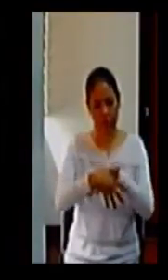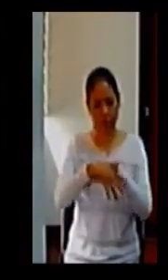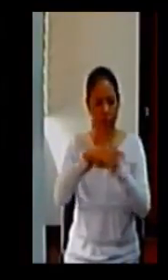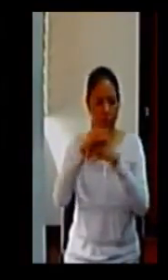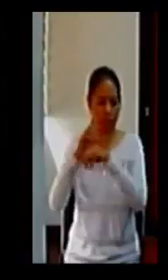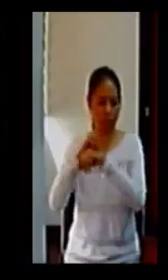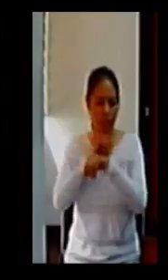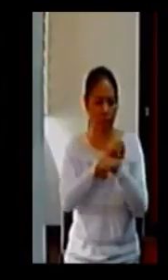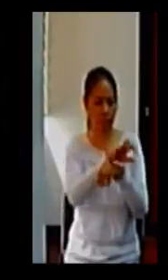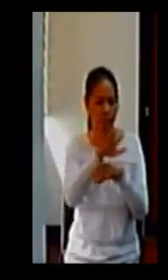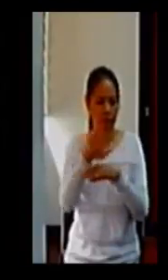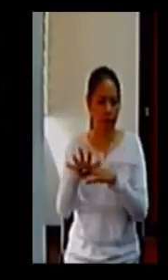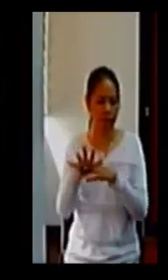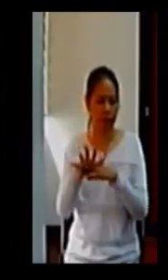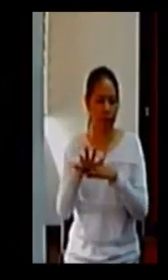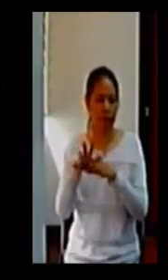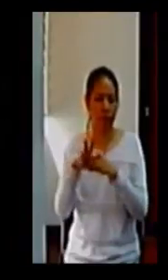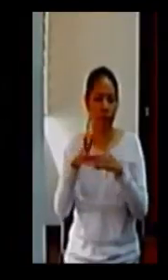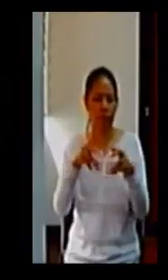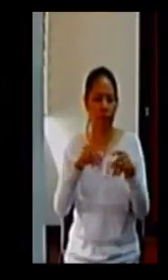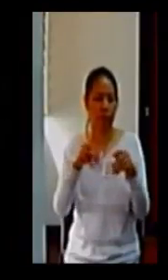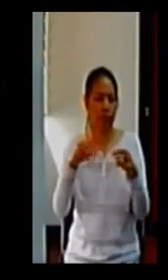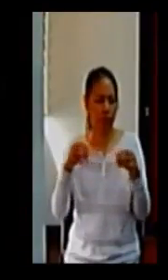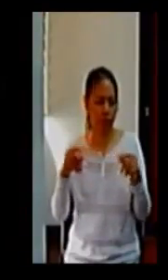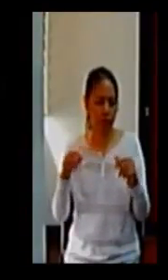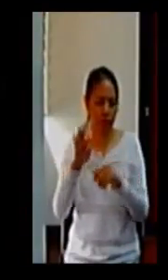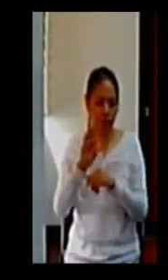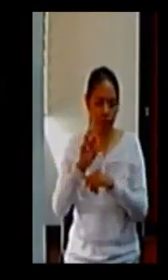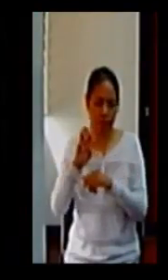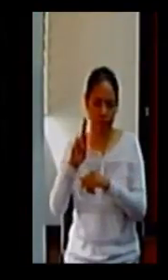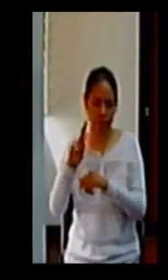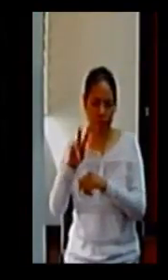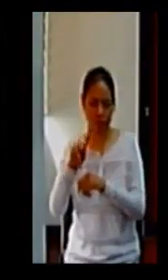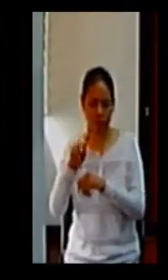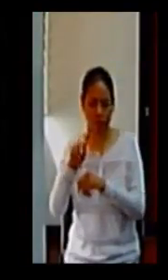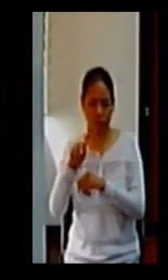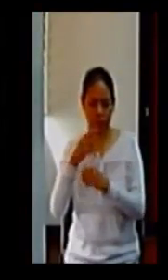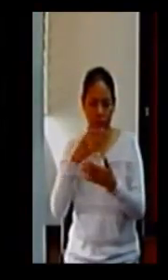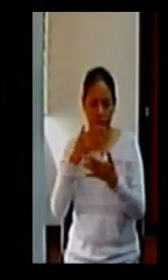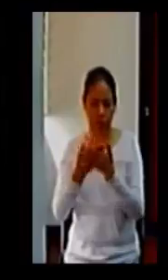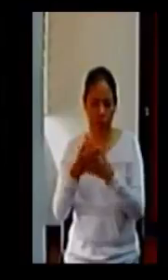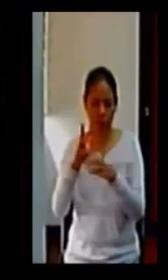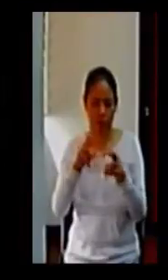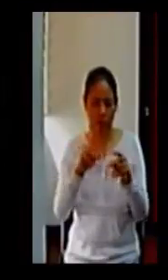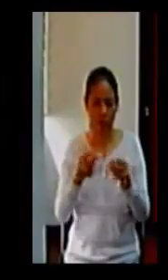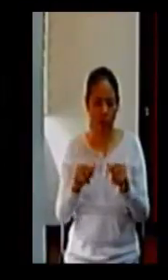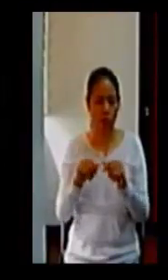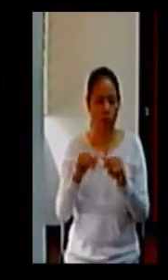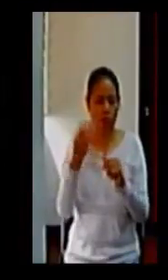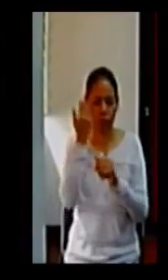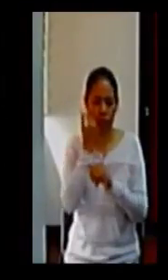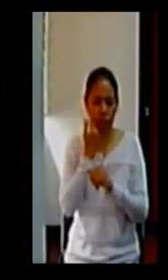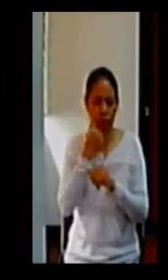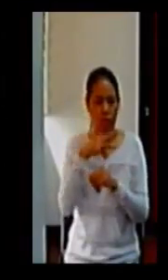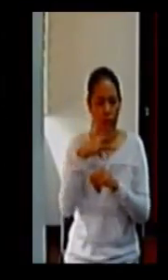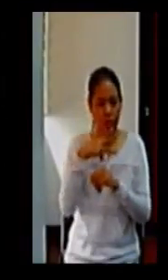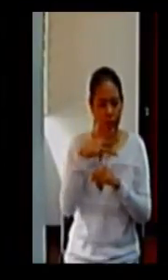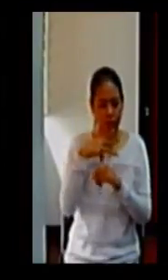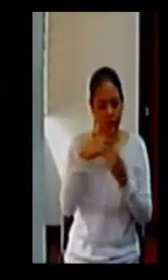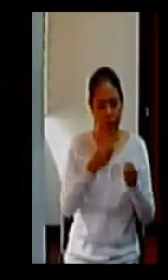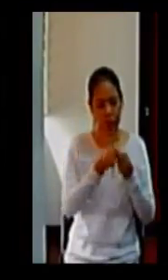impact, the low soil fertility, inadequate water supply, pests and diseases.